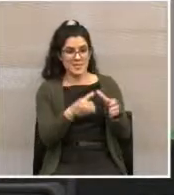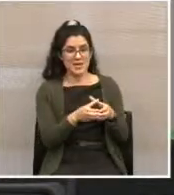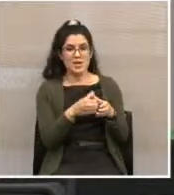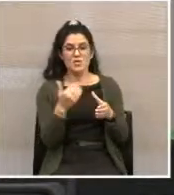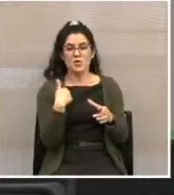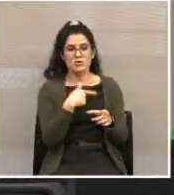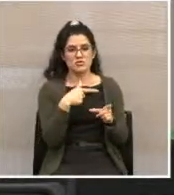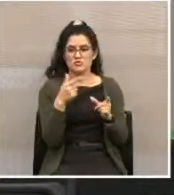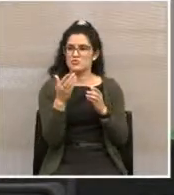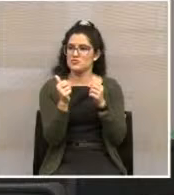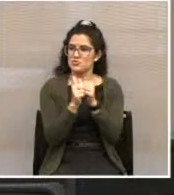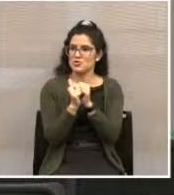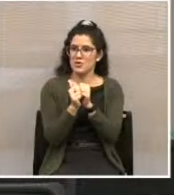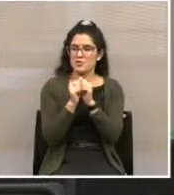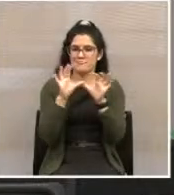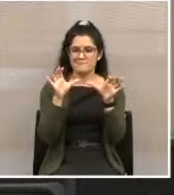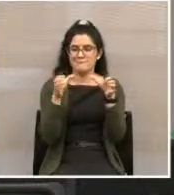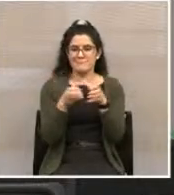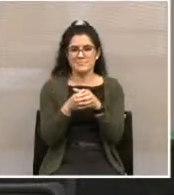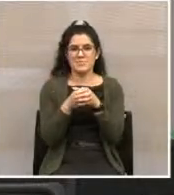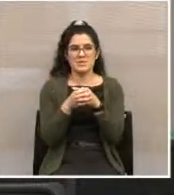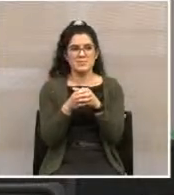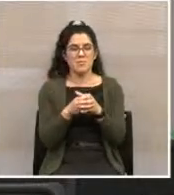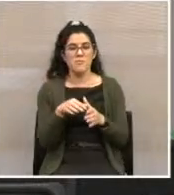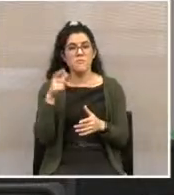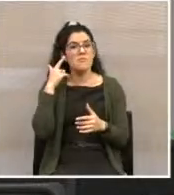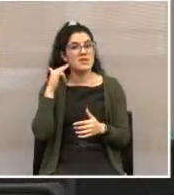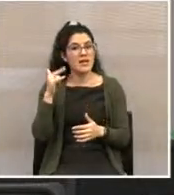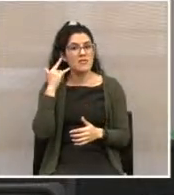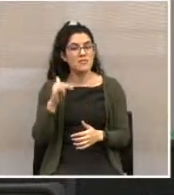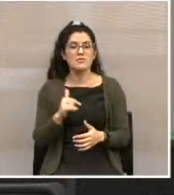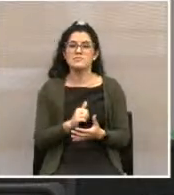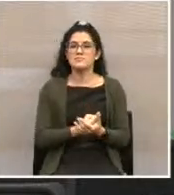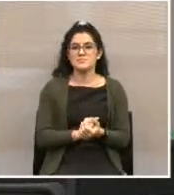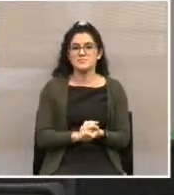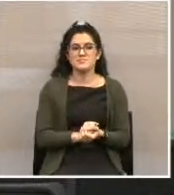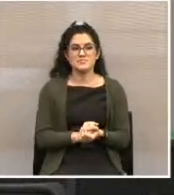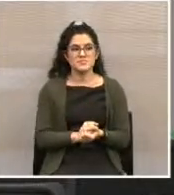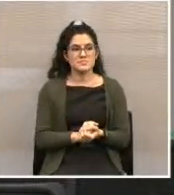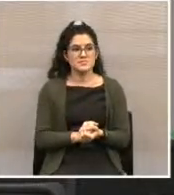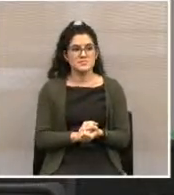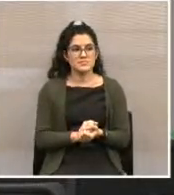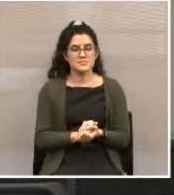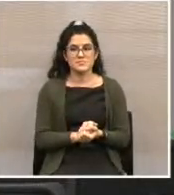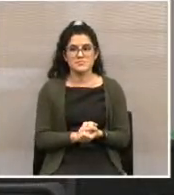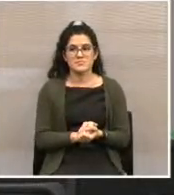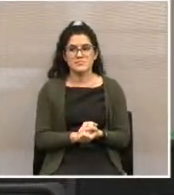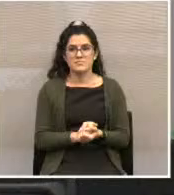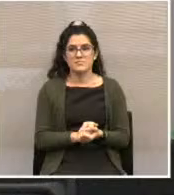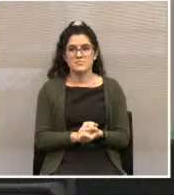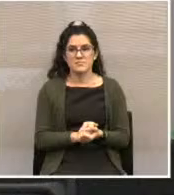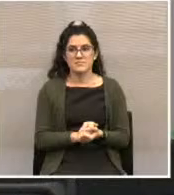serve on the Committee on Energy and Commerce together, Mr. Aguilar of California, for such remarks as he shall make.